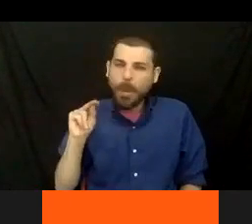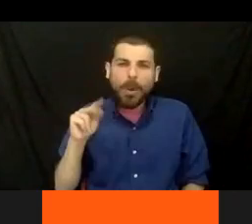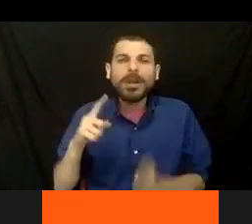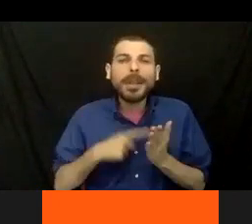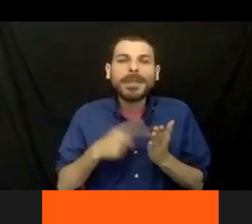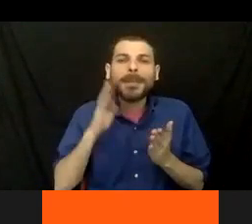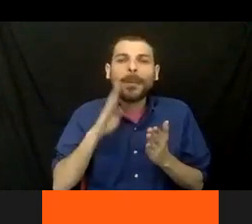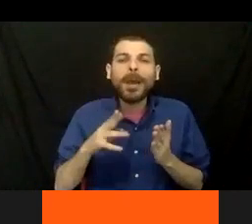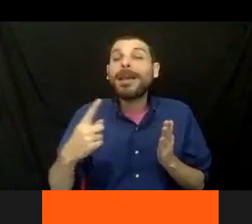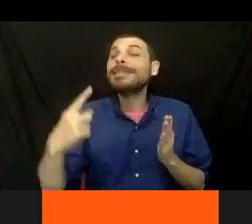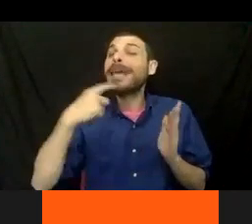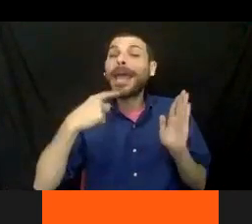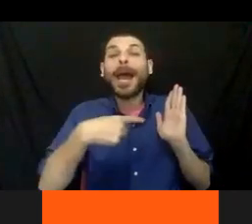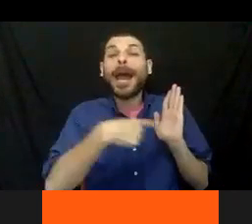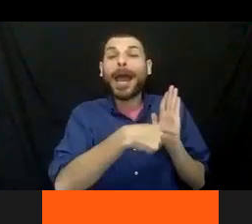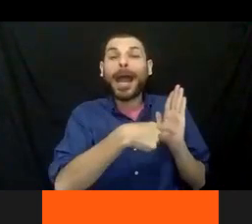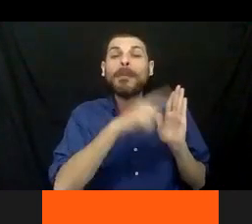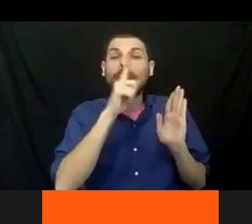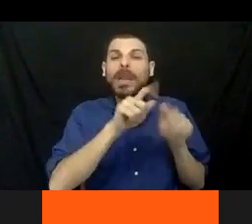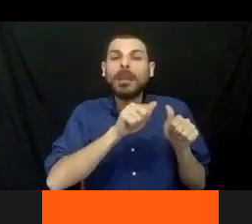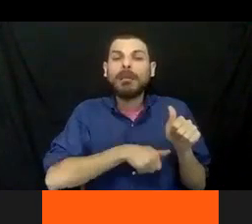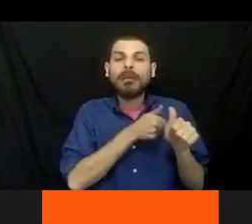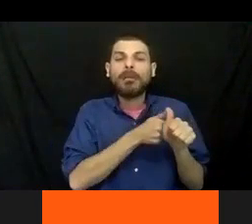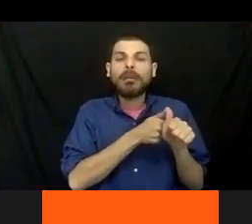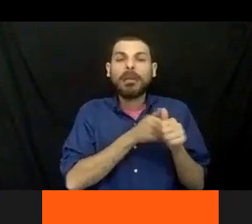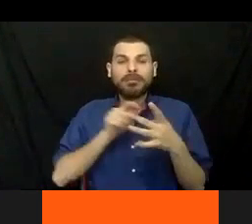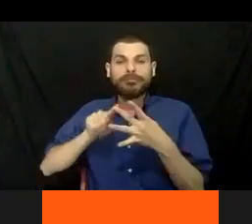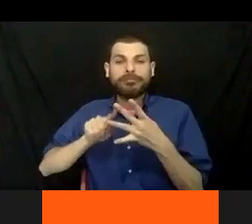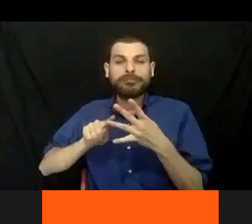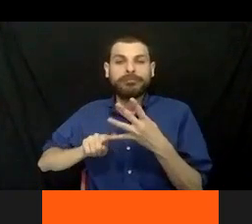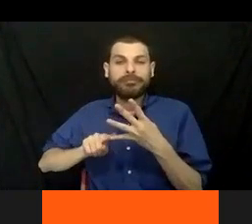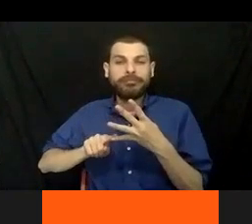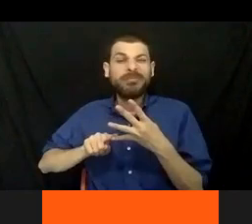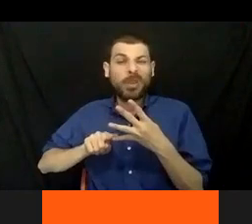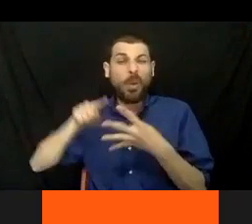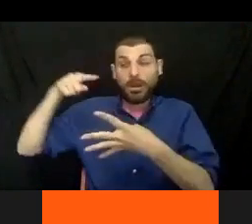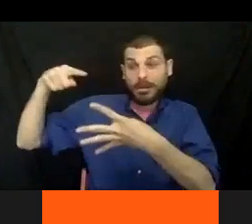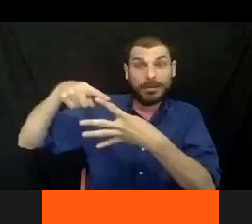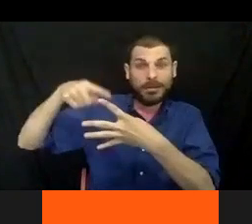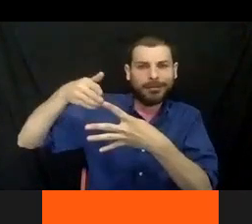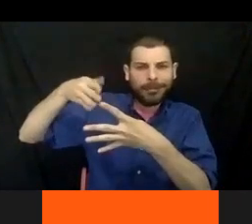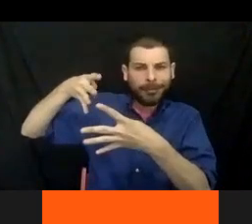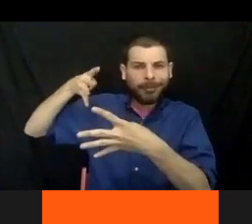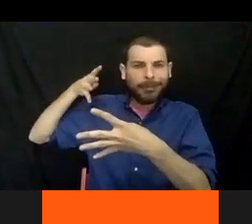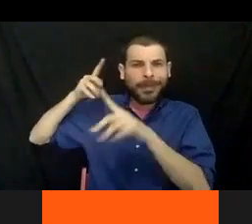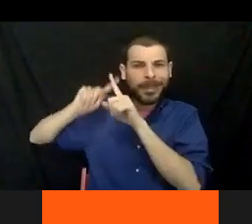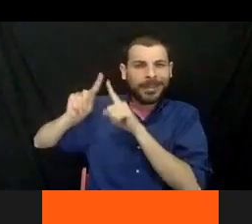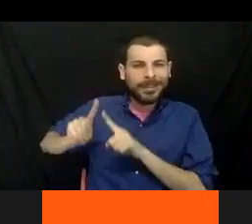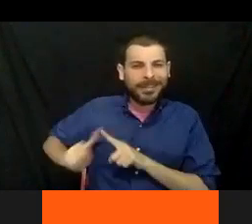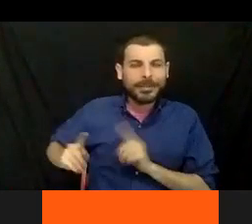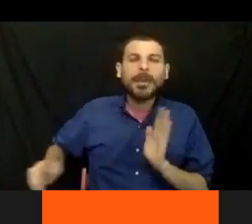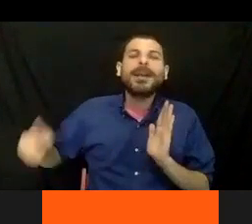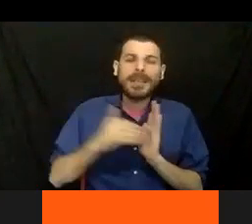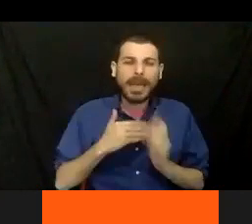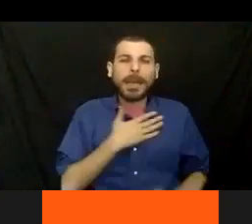what in order to find out whether it is a Fannie Mae or Freddie Mac loan, the easiest way is to go to one of those